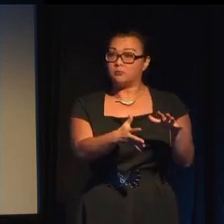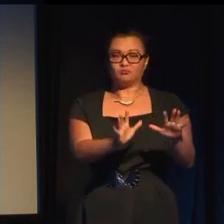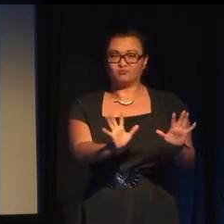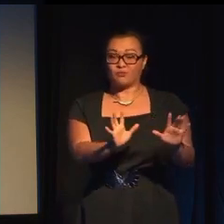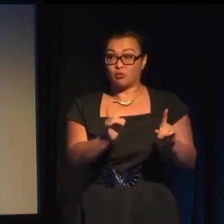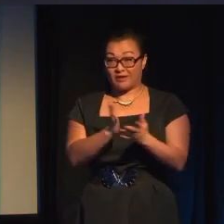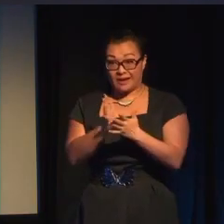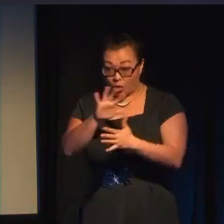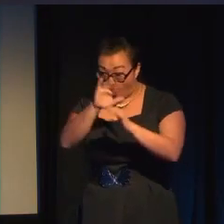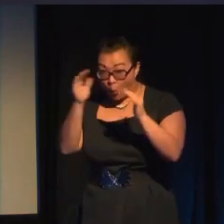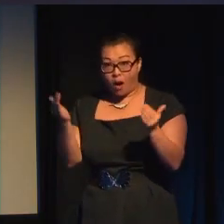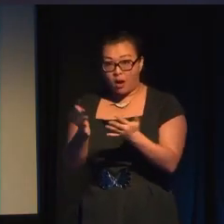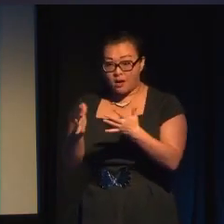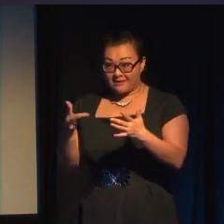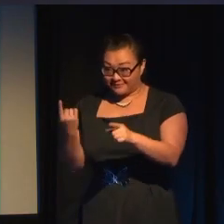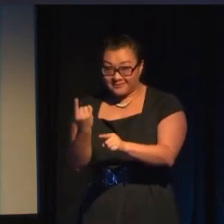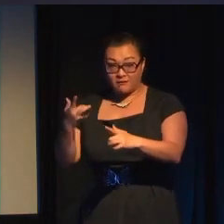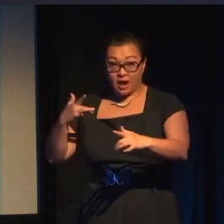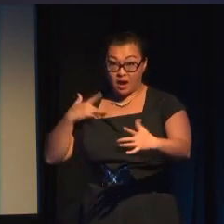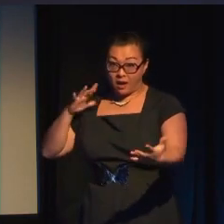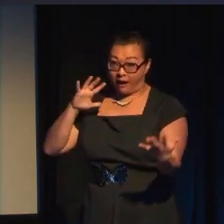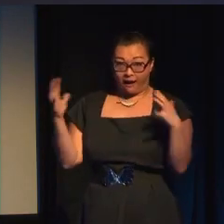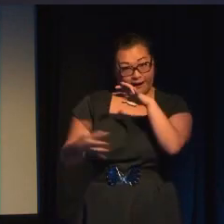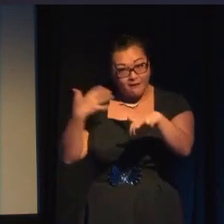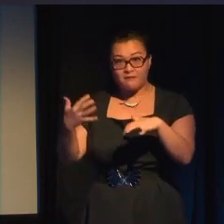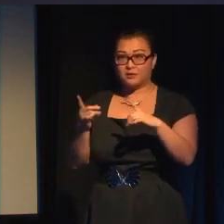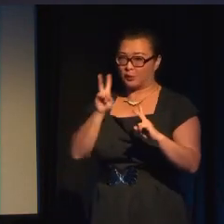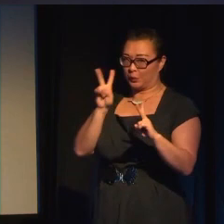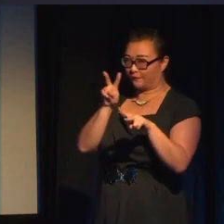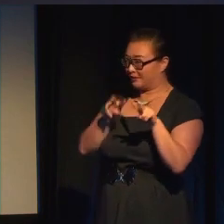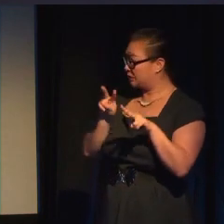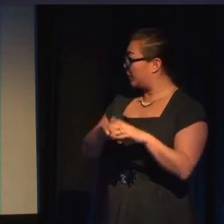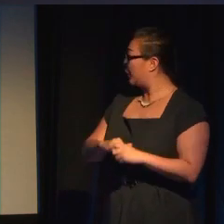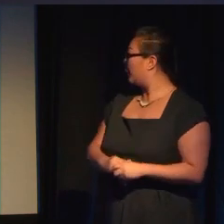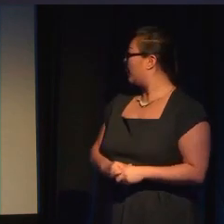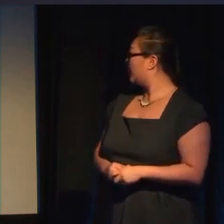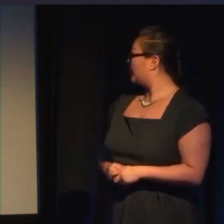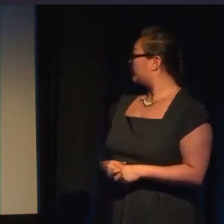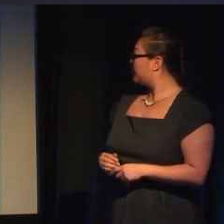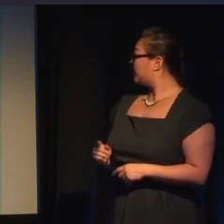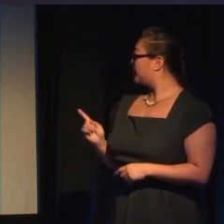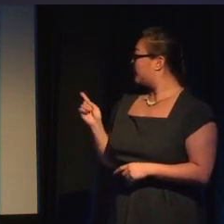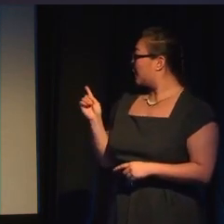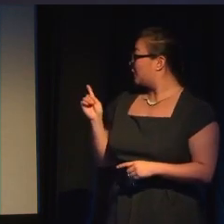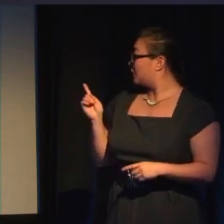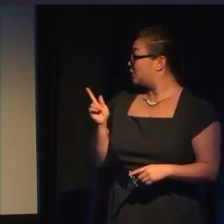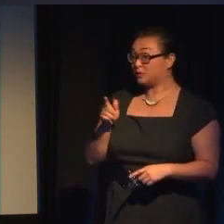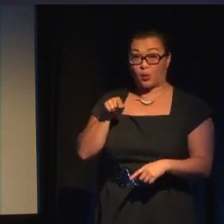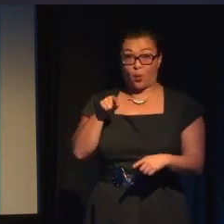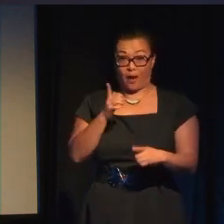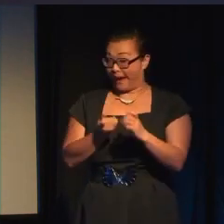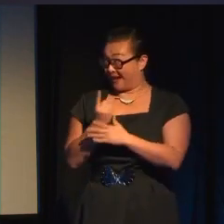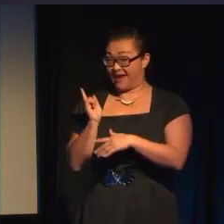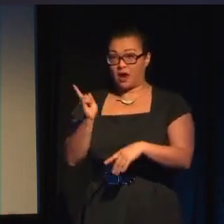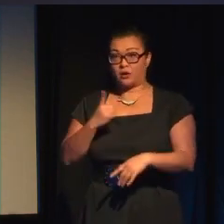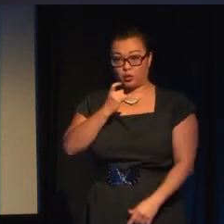could play this first video, that would be great. Thank you. And in this particular one, you'd come up to this fellow, and you could give him commands,